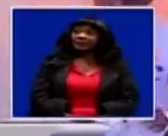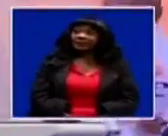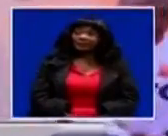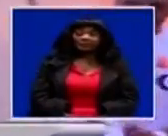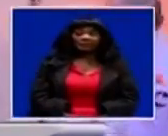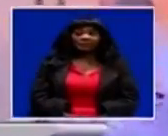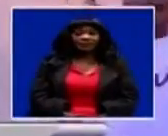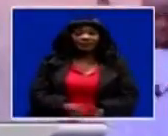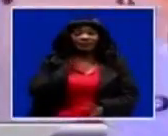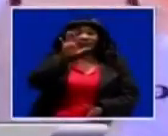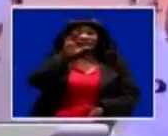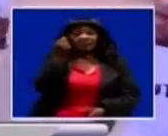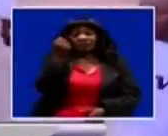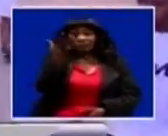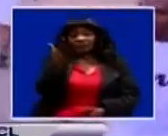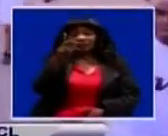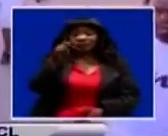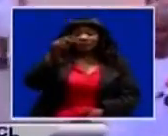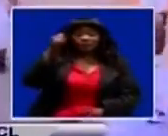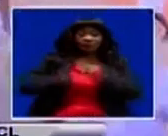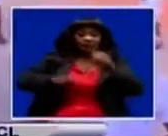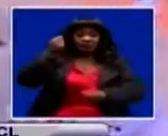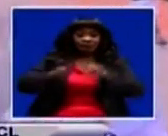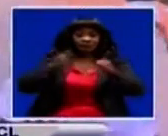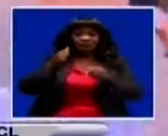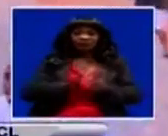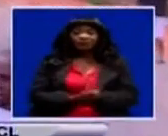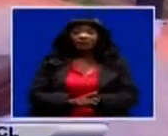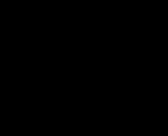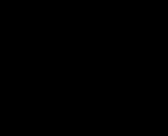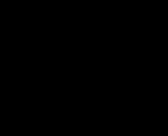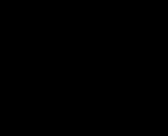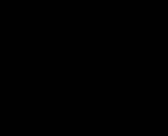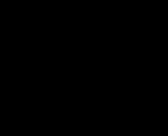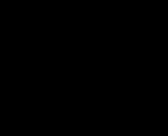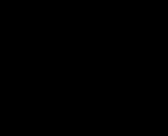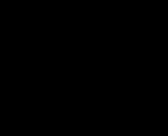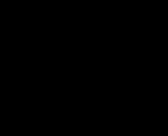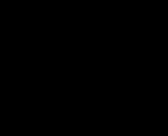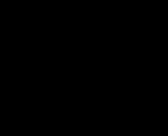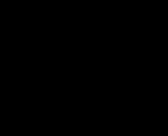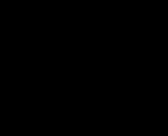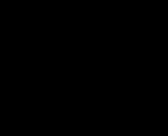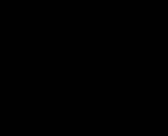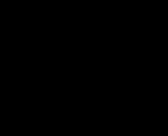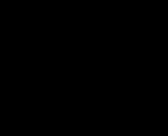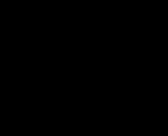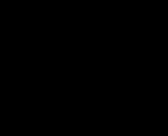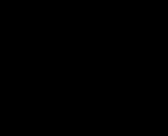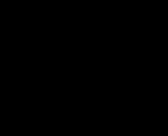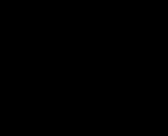After a 13-kilometer run, President Lungu reiterated his call for a healthy Zambia to avoid non-communicable diseases.